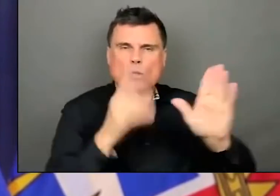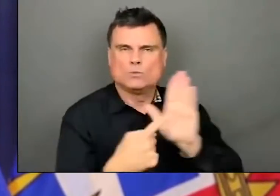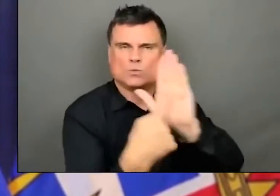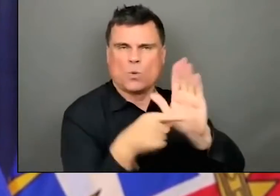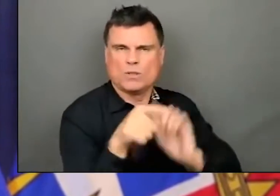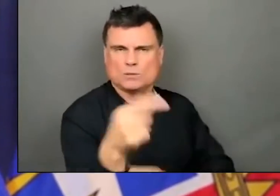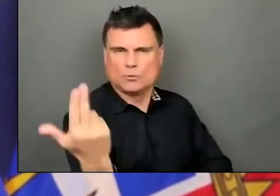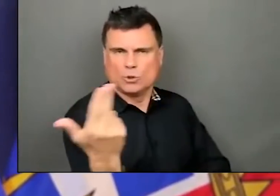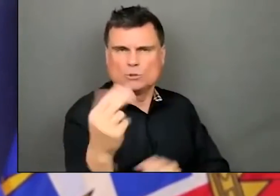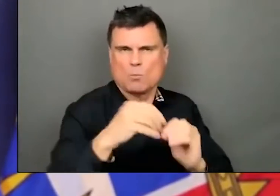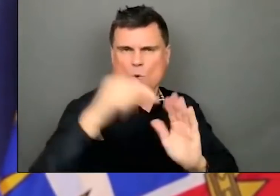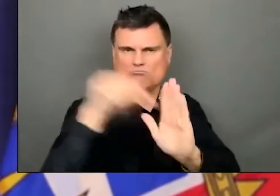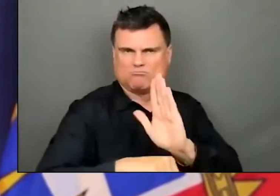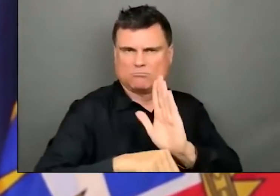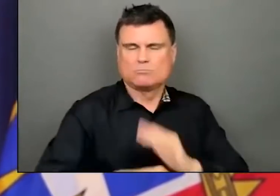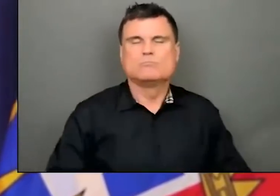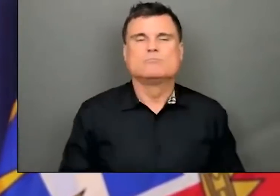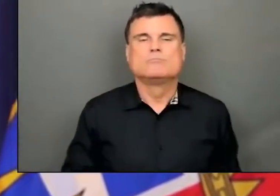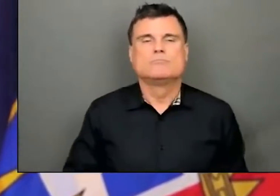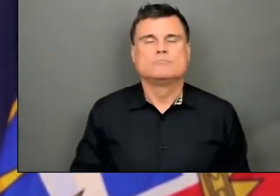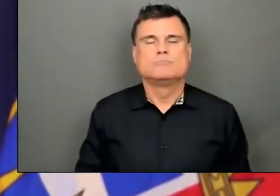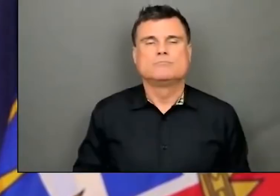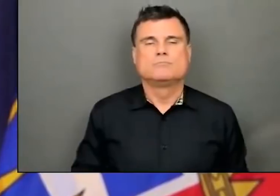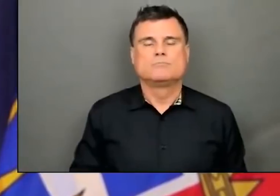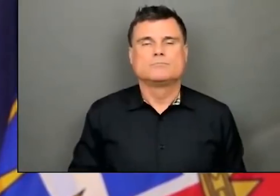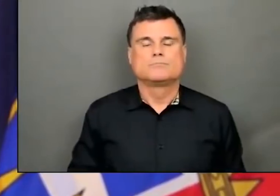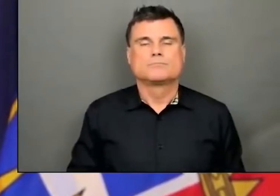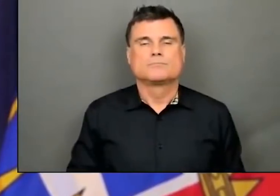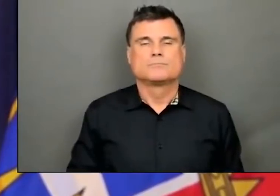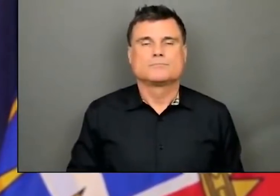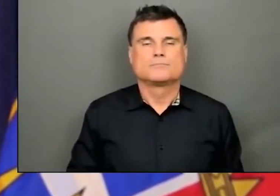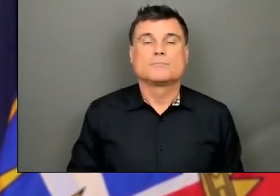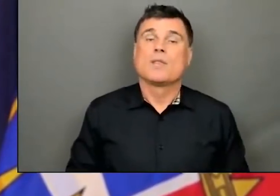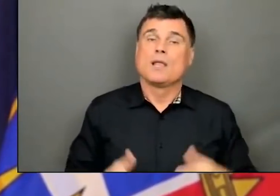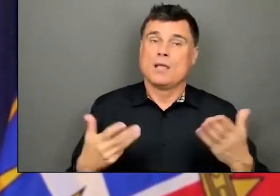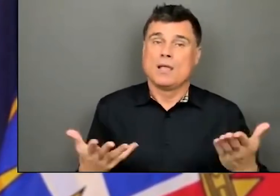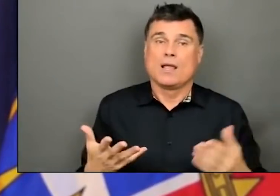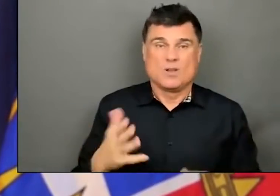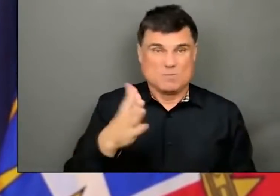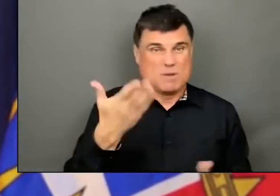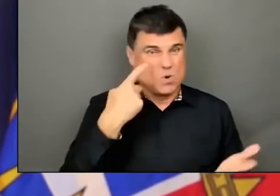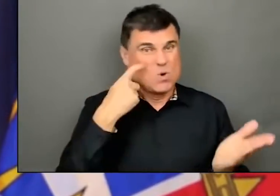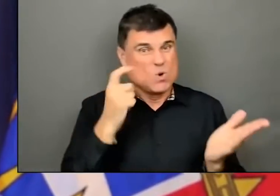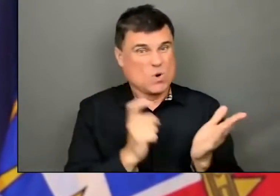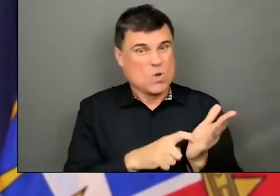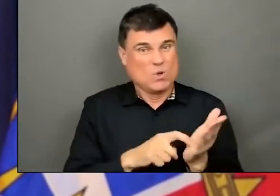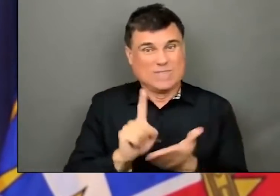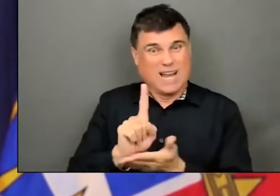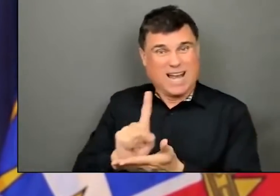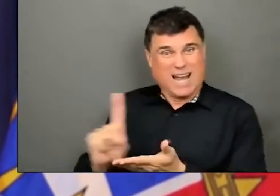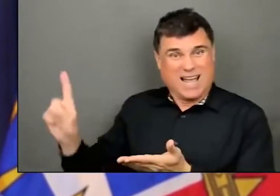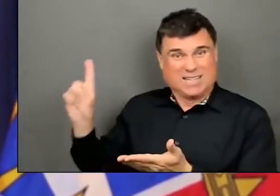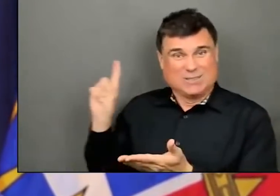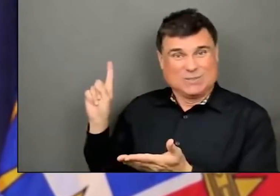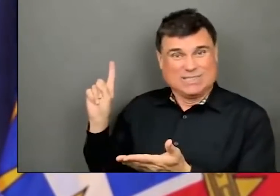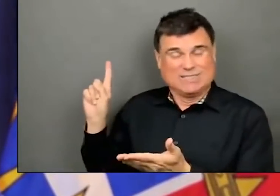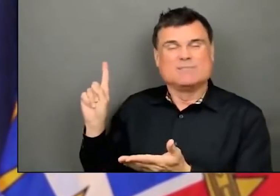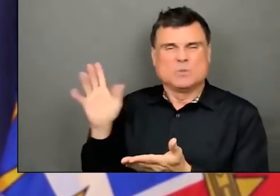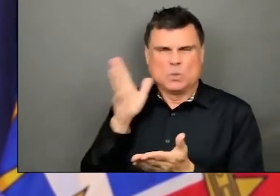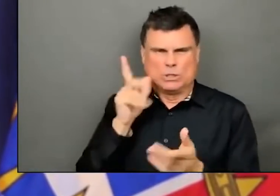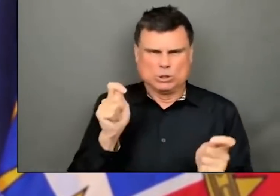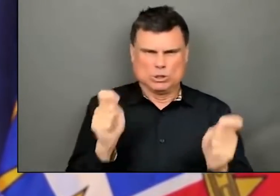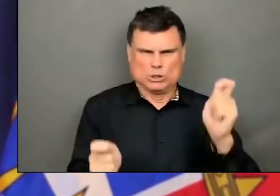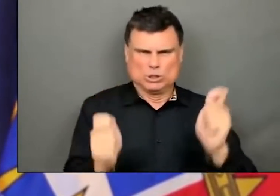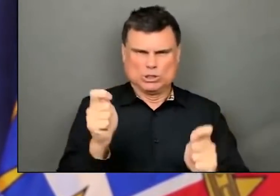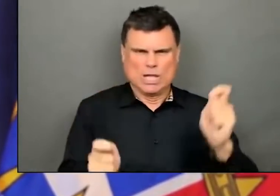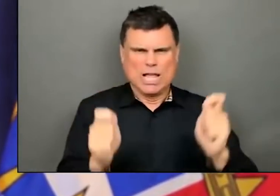As people have noticed, last week we were doing some updating and clarifying of provincial health orders, and one of